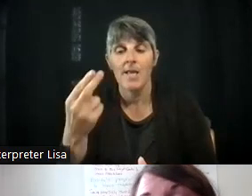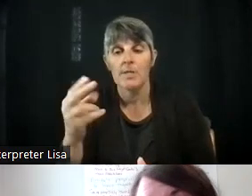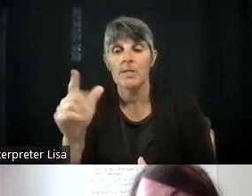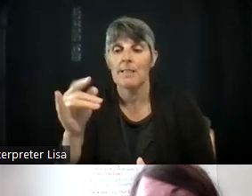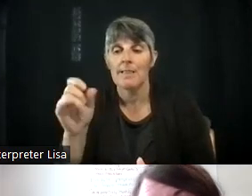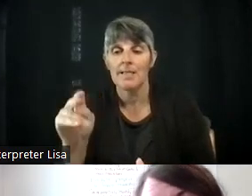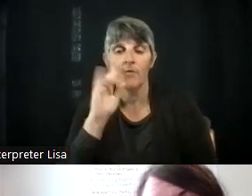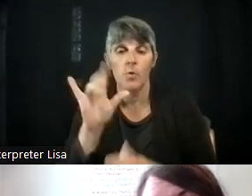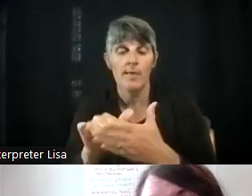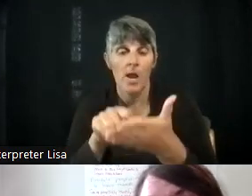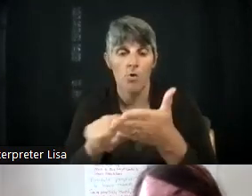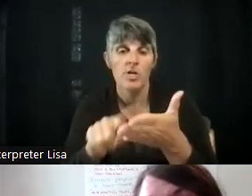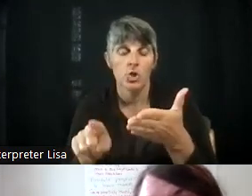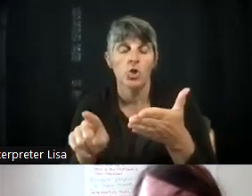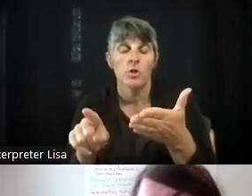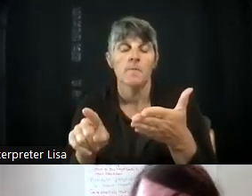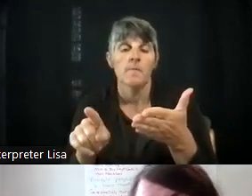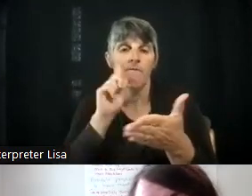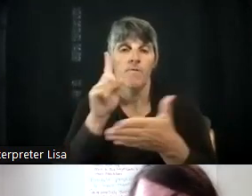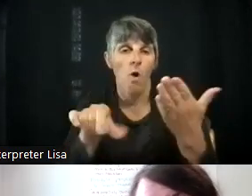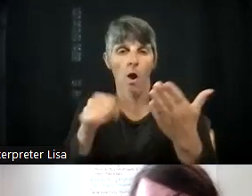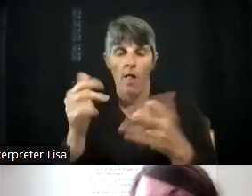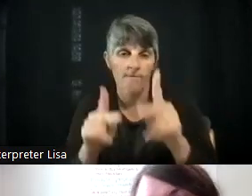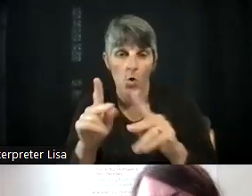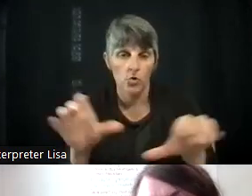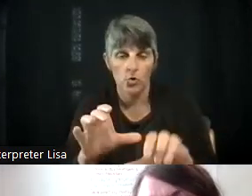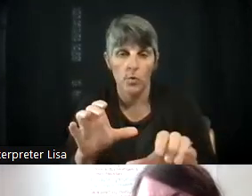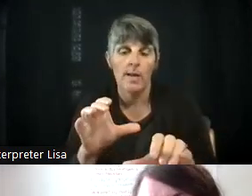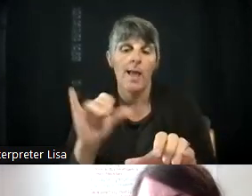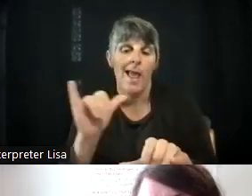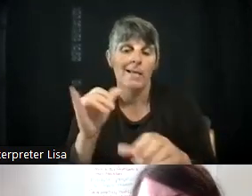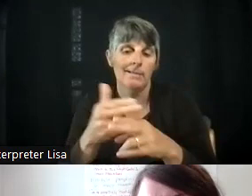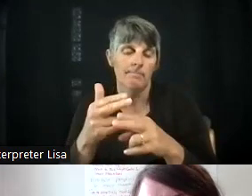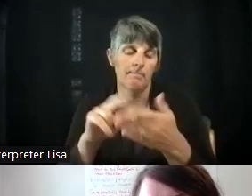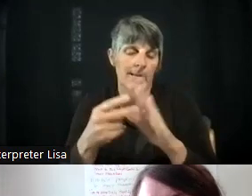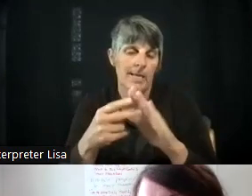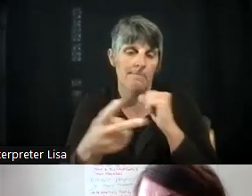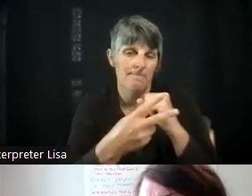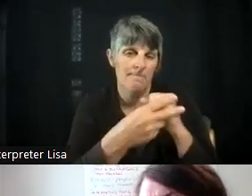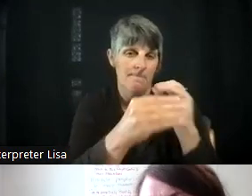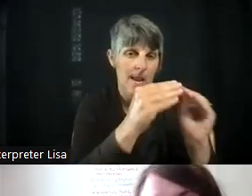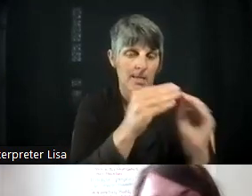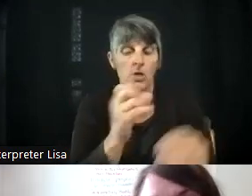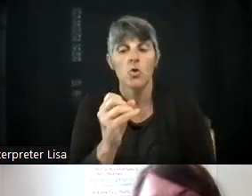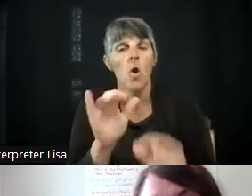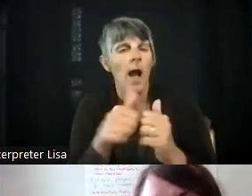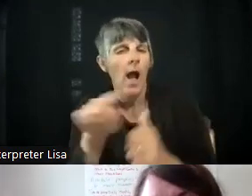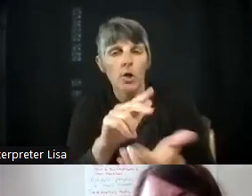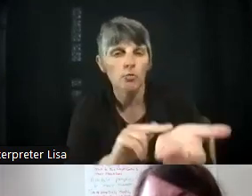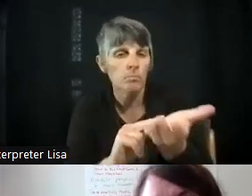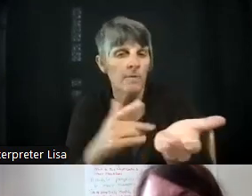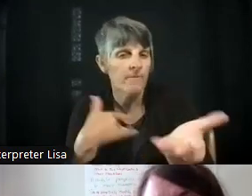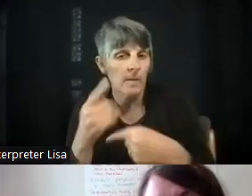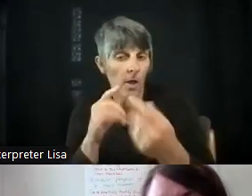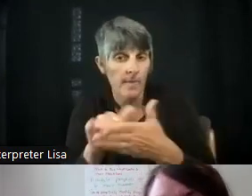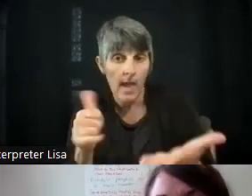that research on what other folks are doing as in terms of maintenance set aside. So how do you all feel about that?